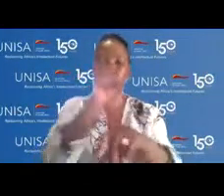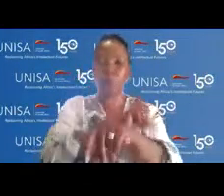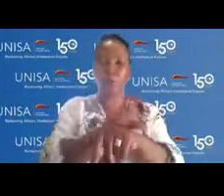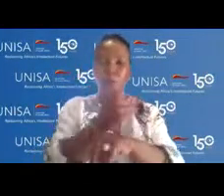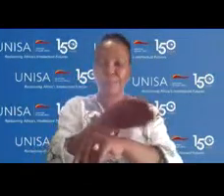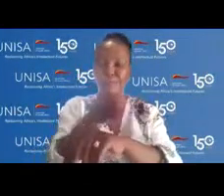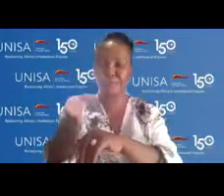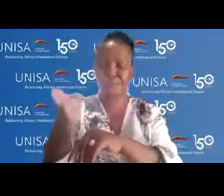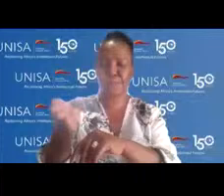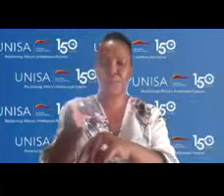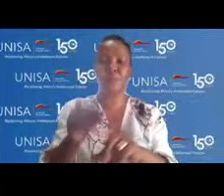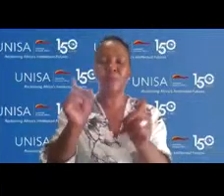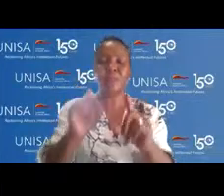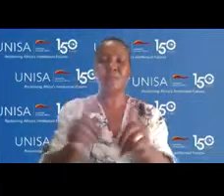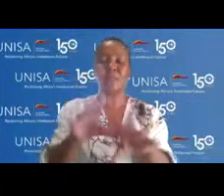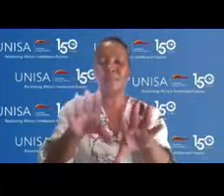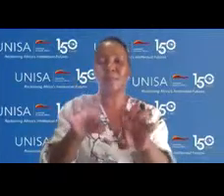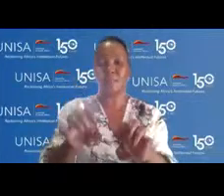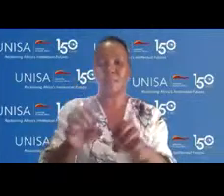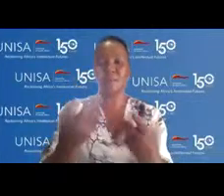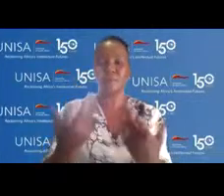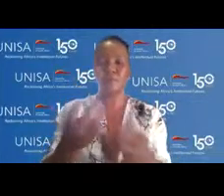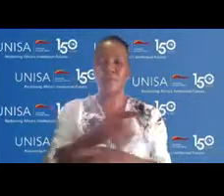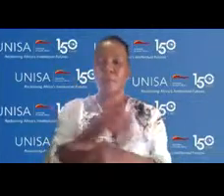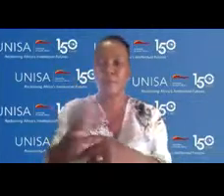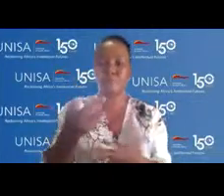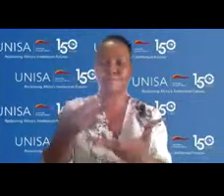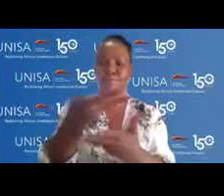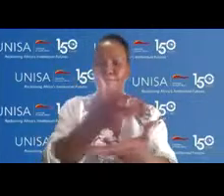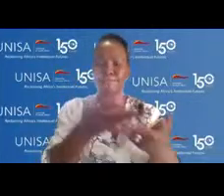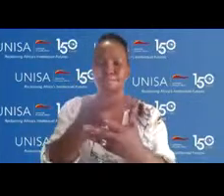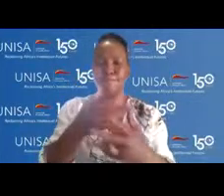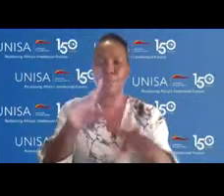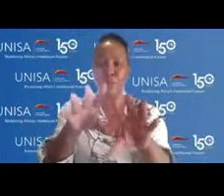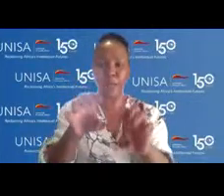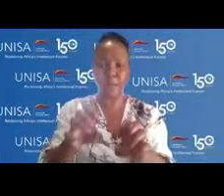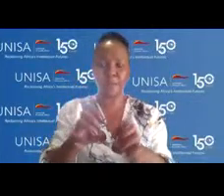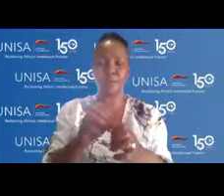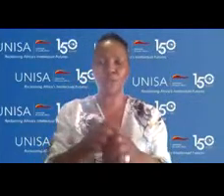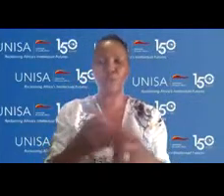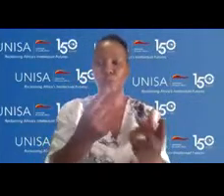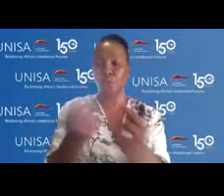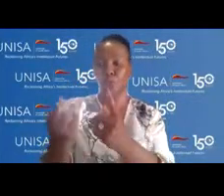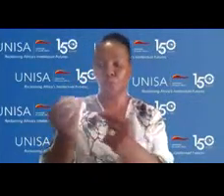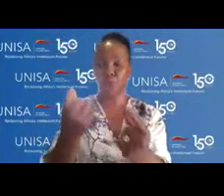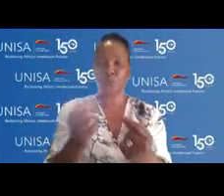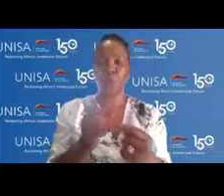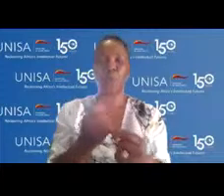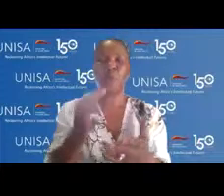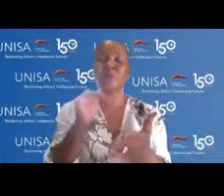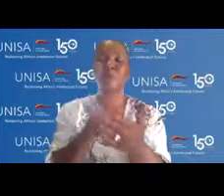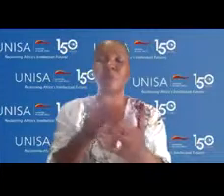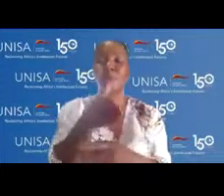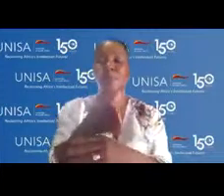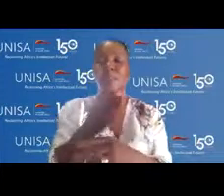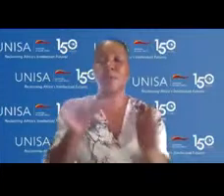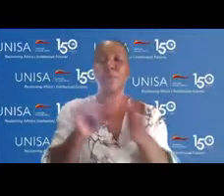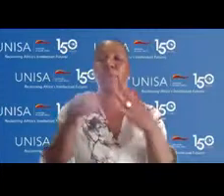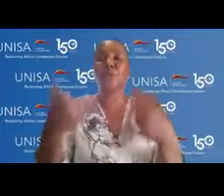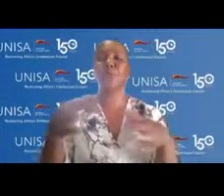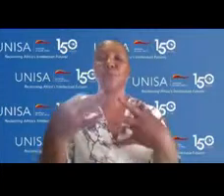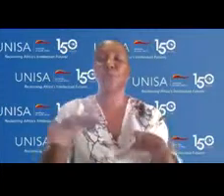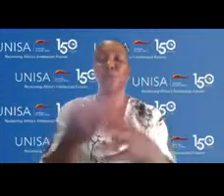the exam one. Have you guys engaged that exam one? But we will tackle it when we get there. Very important. Then we're going to have another little